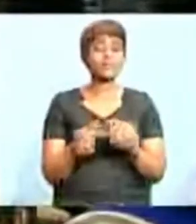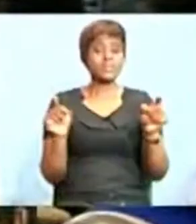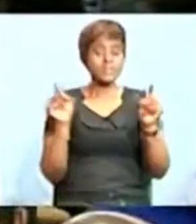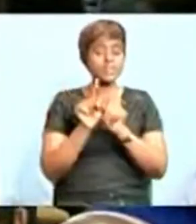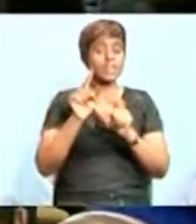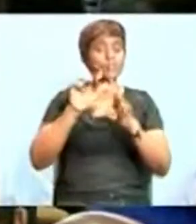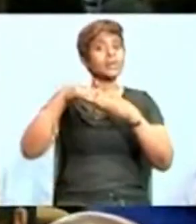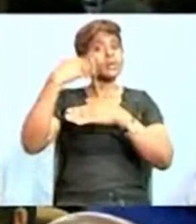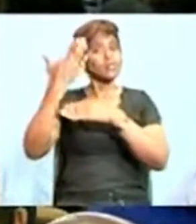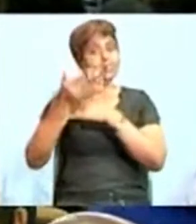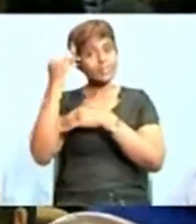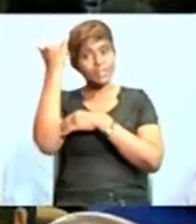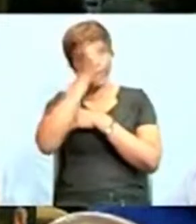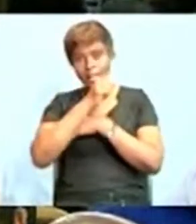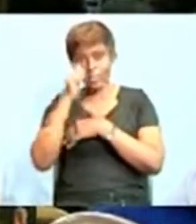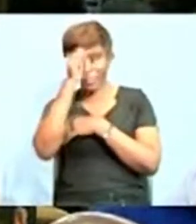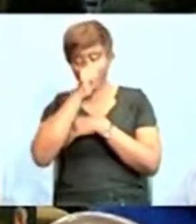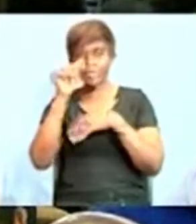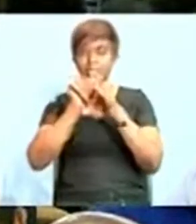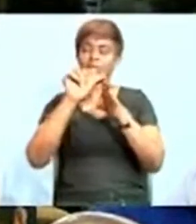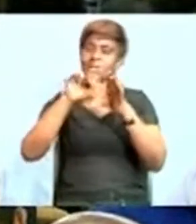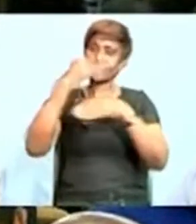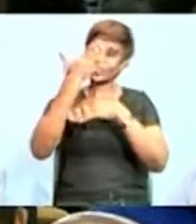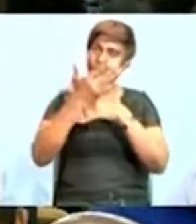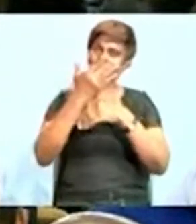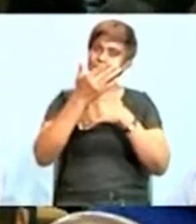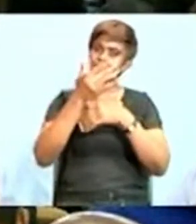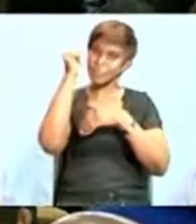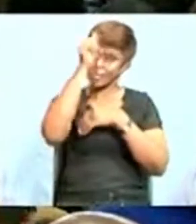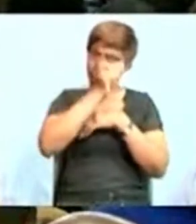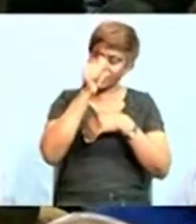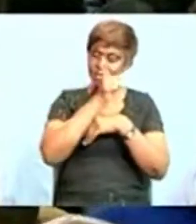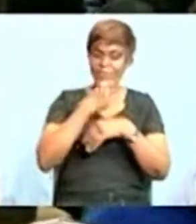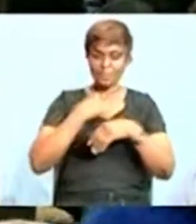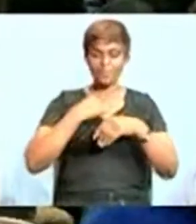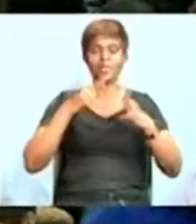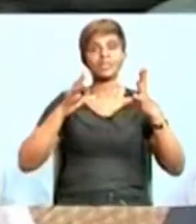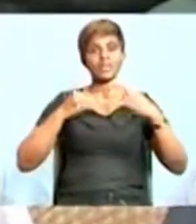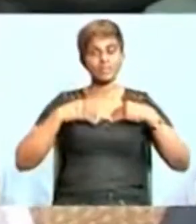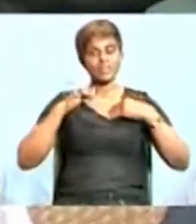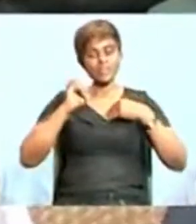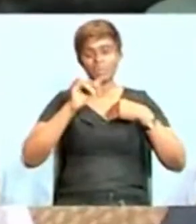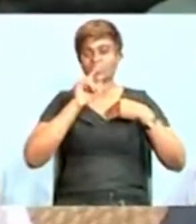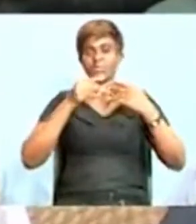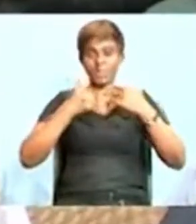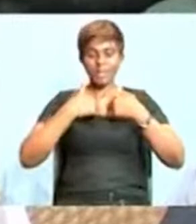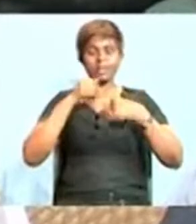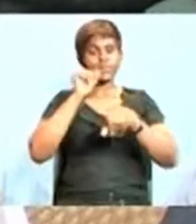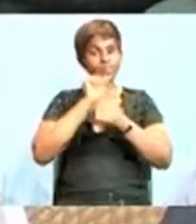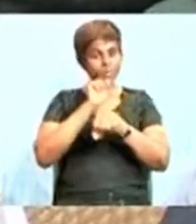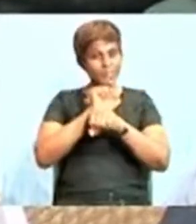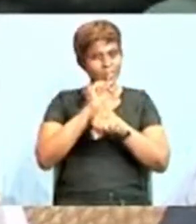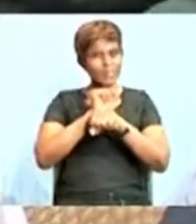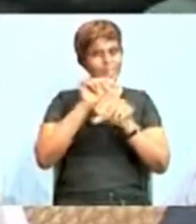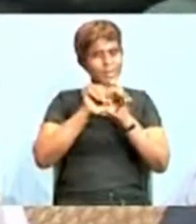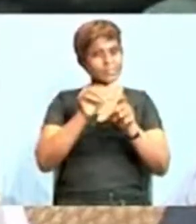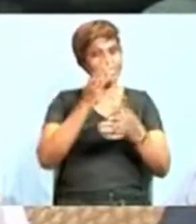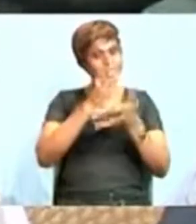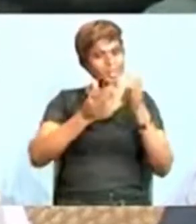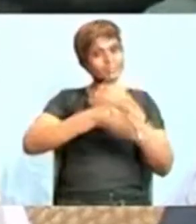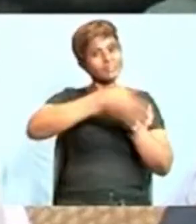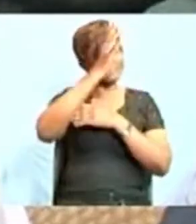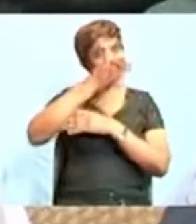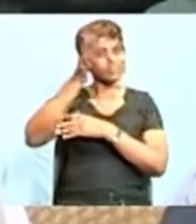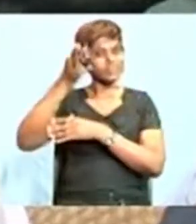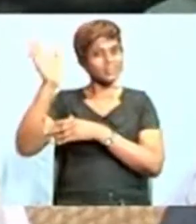the continent and beyond. Though I must admit, having had the privilege to accompany you in some of the missions